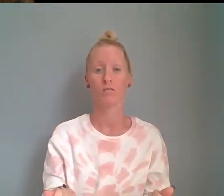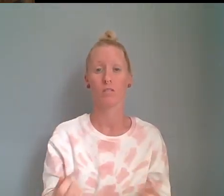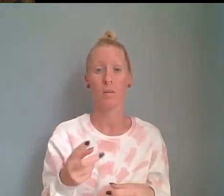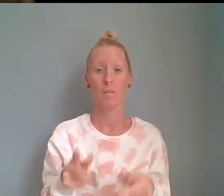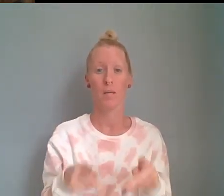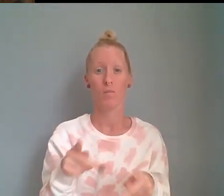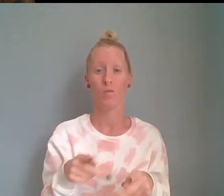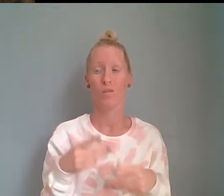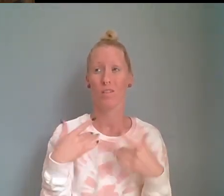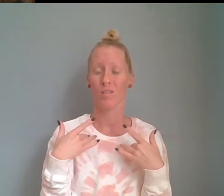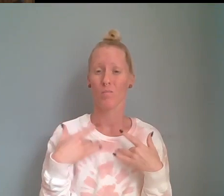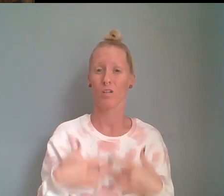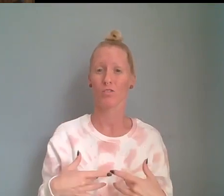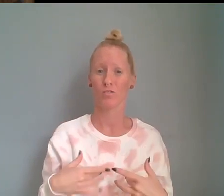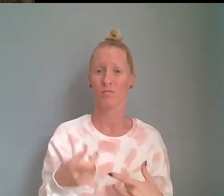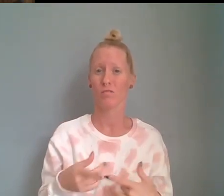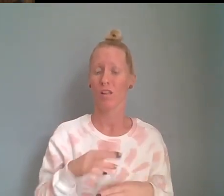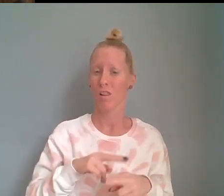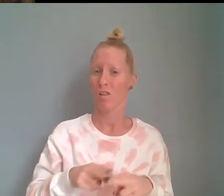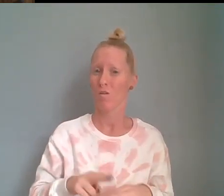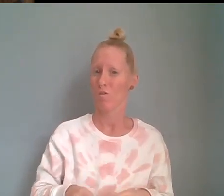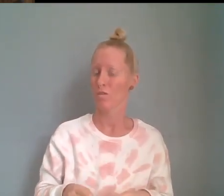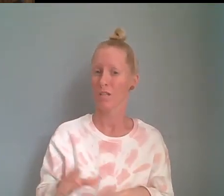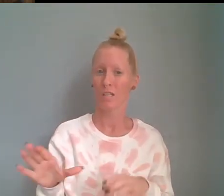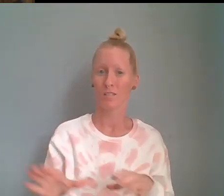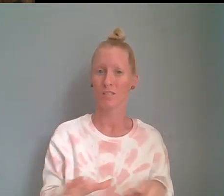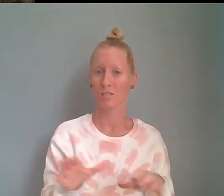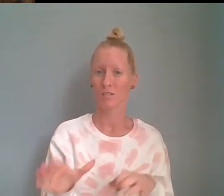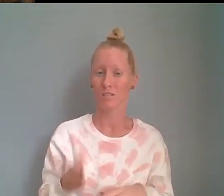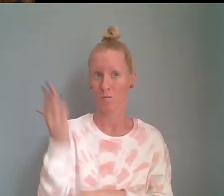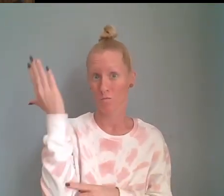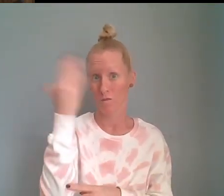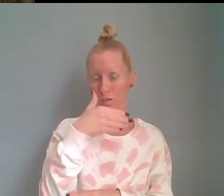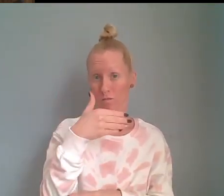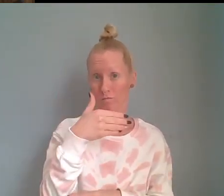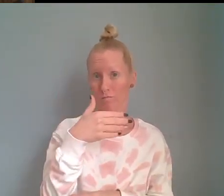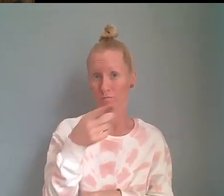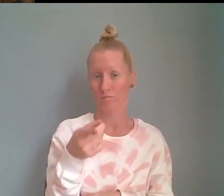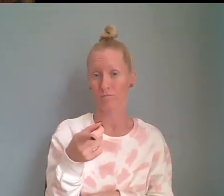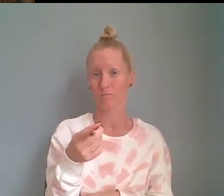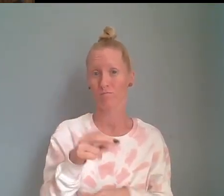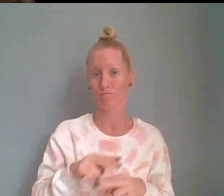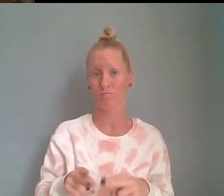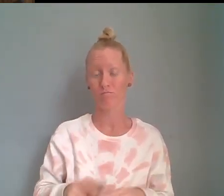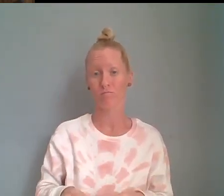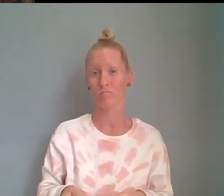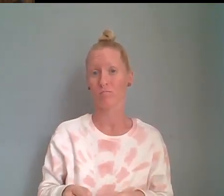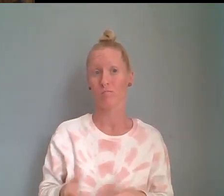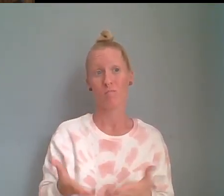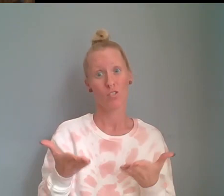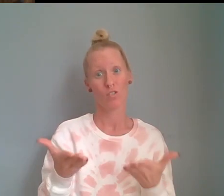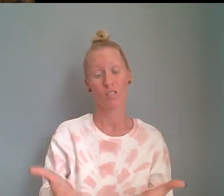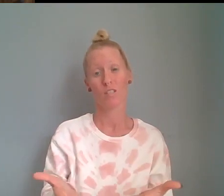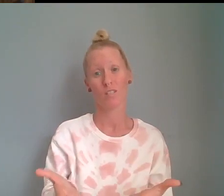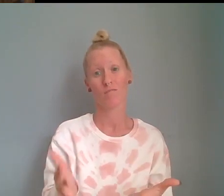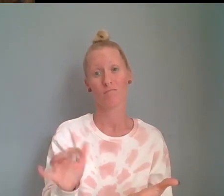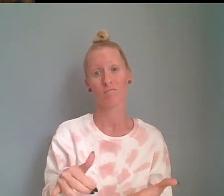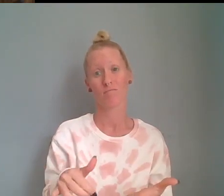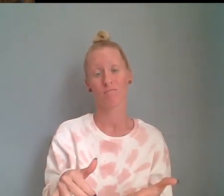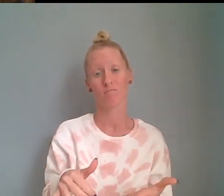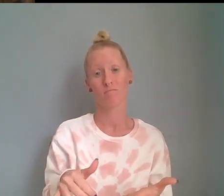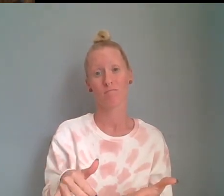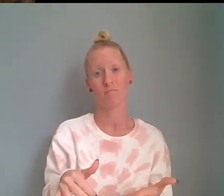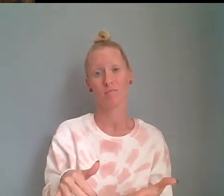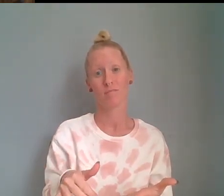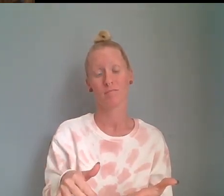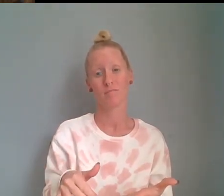with depression, there's lowered activity in the prefrontal cortex, suggesting that which may play a role